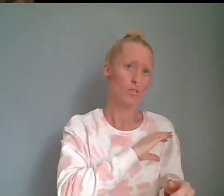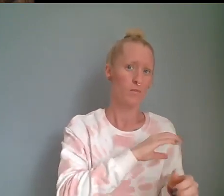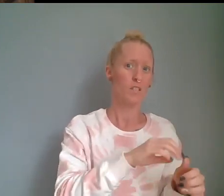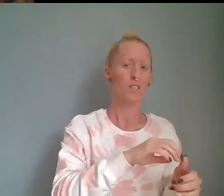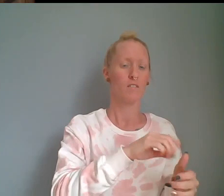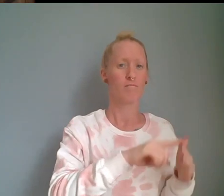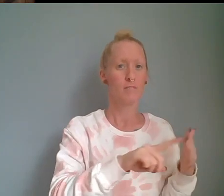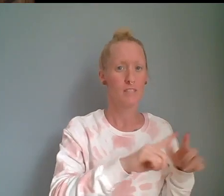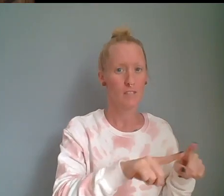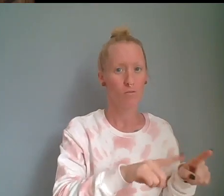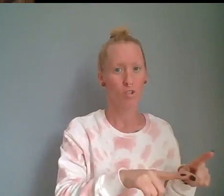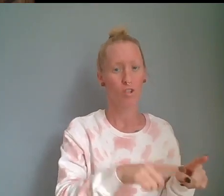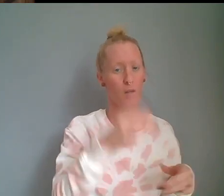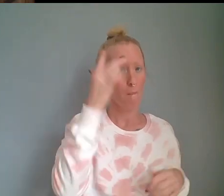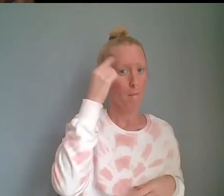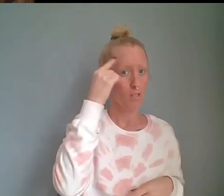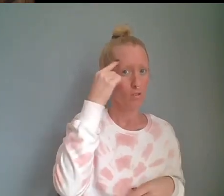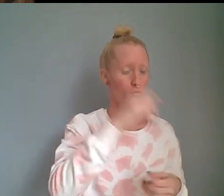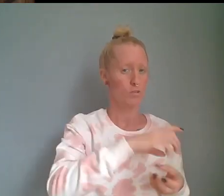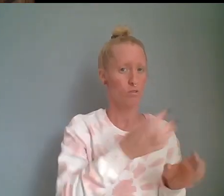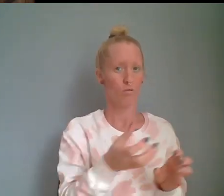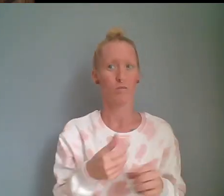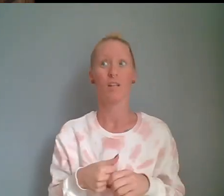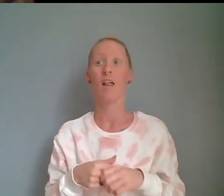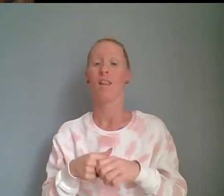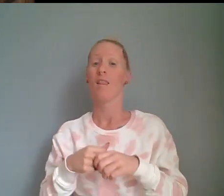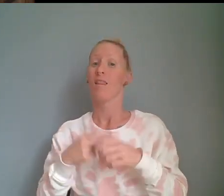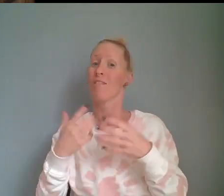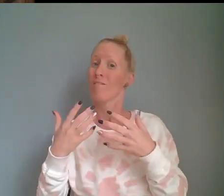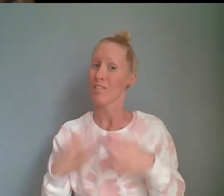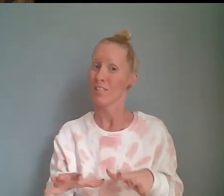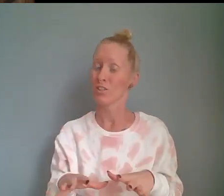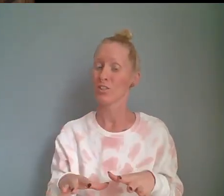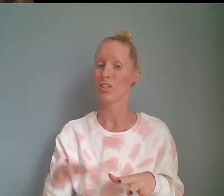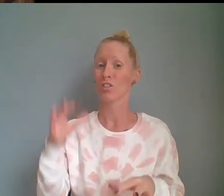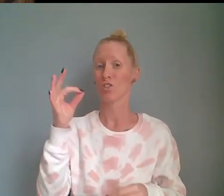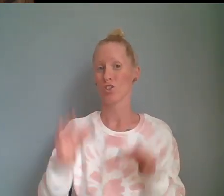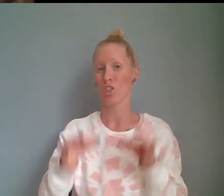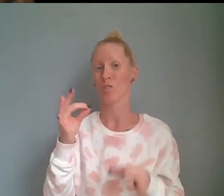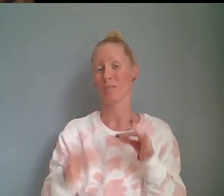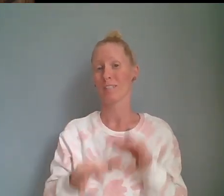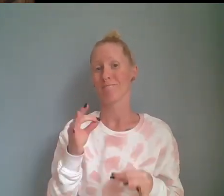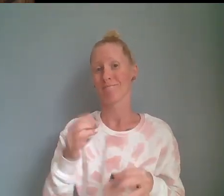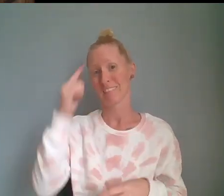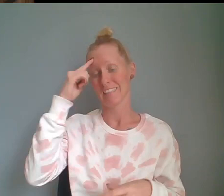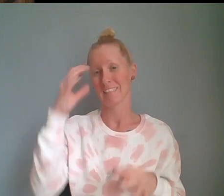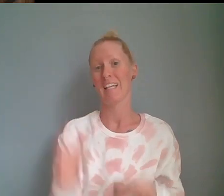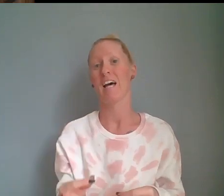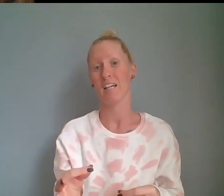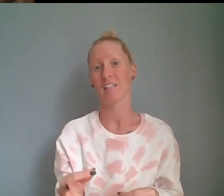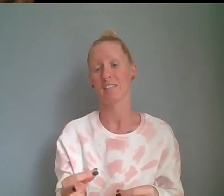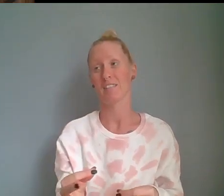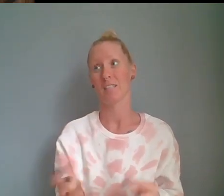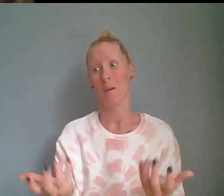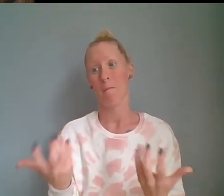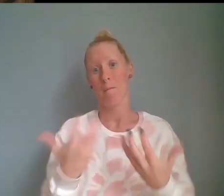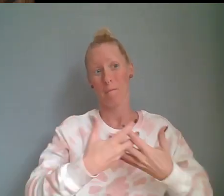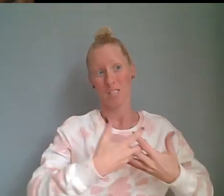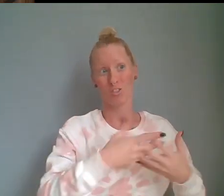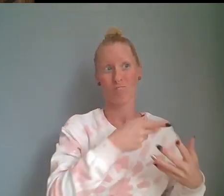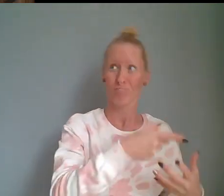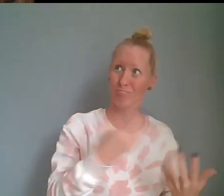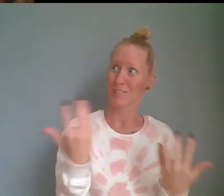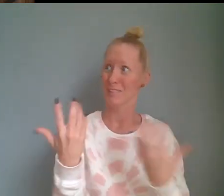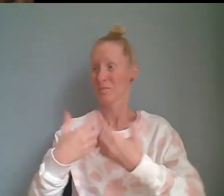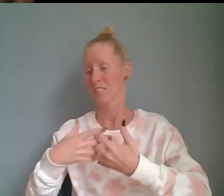it comes down to a fairly subjective judgment call about whether the person meets the criteria or